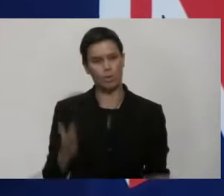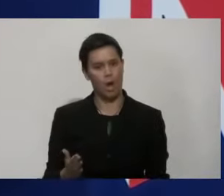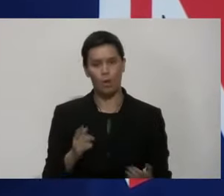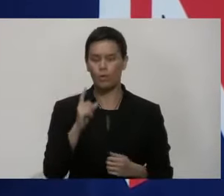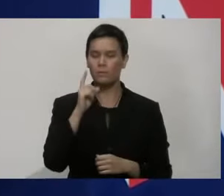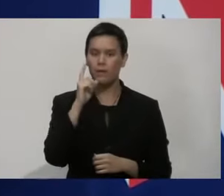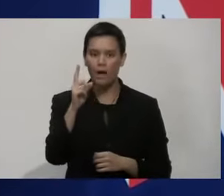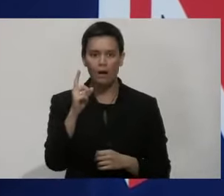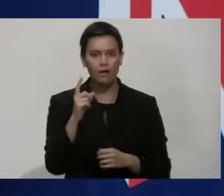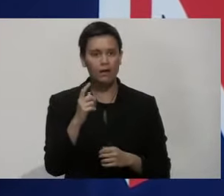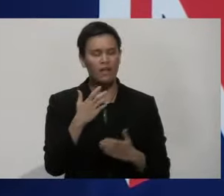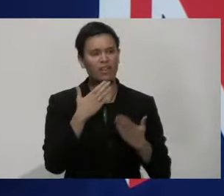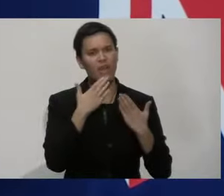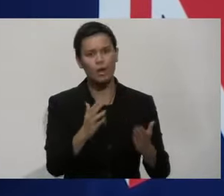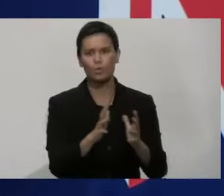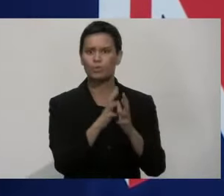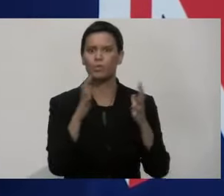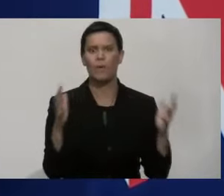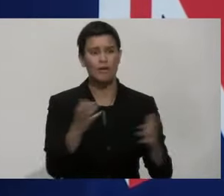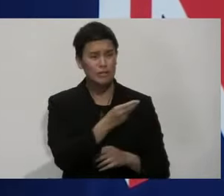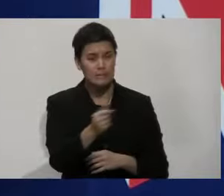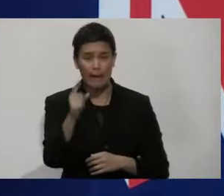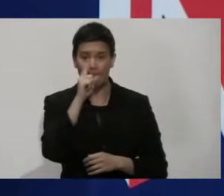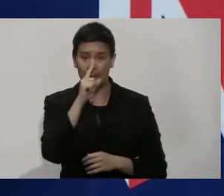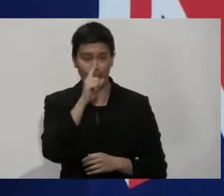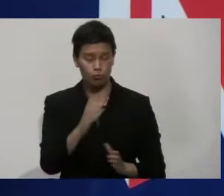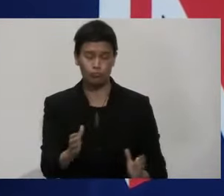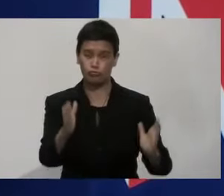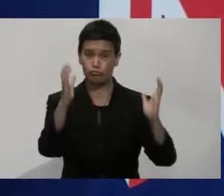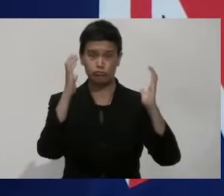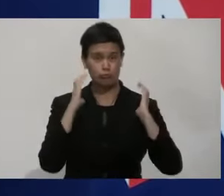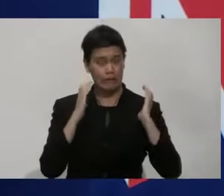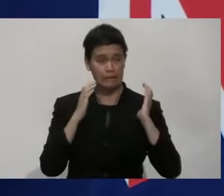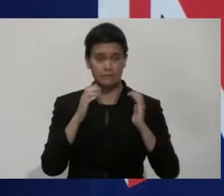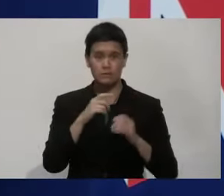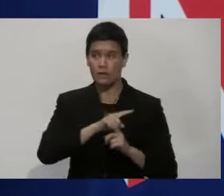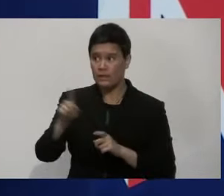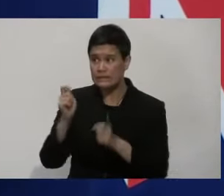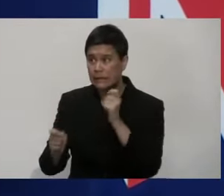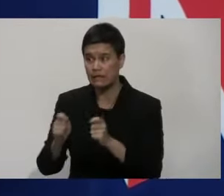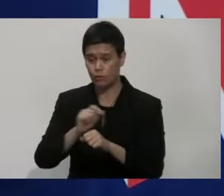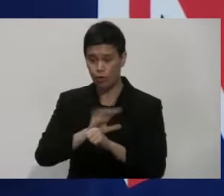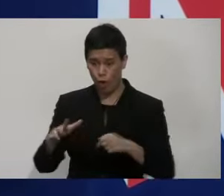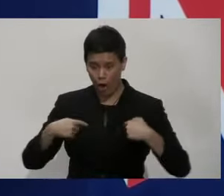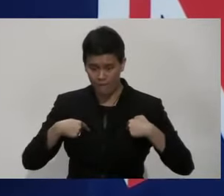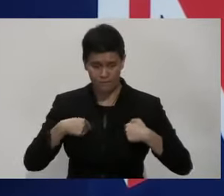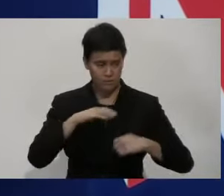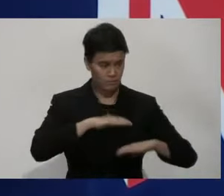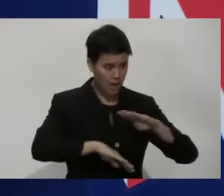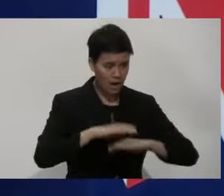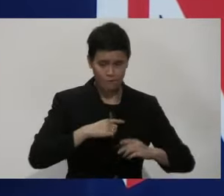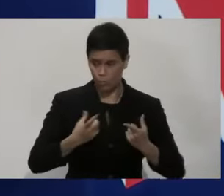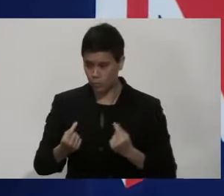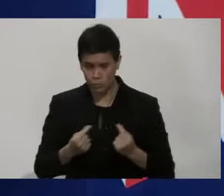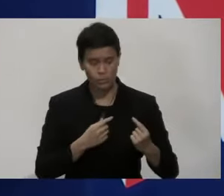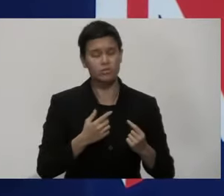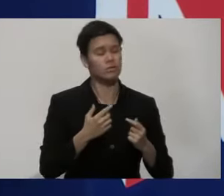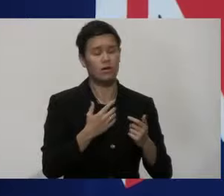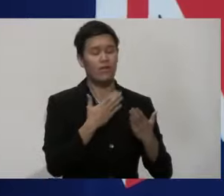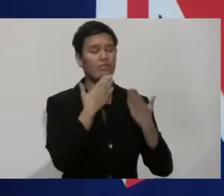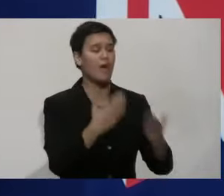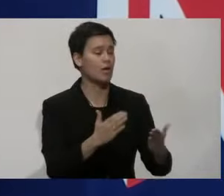great burden, I want to say thank you, because they have helped all of us get this back under control. It's been through their work,